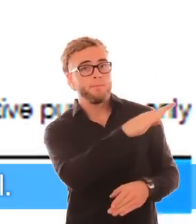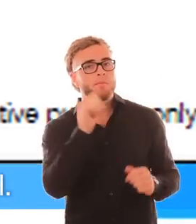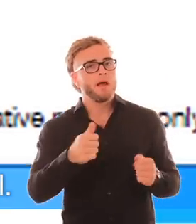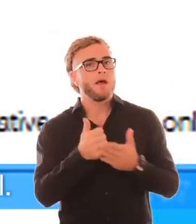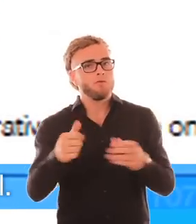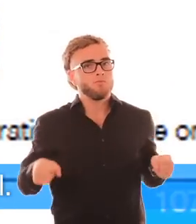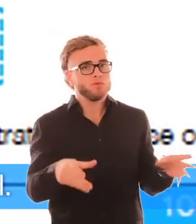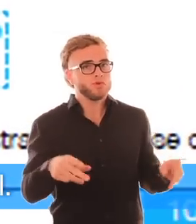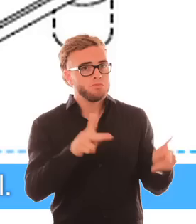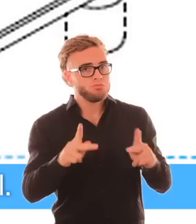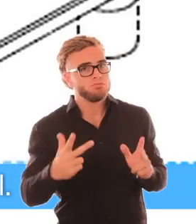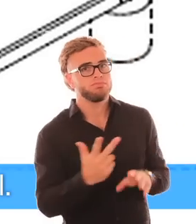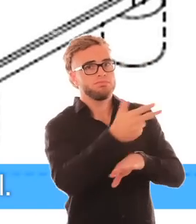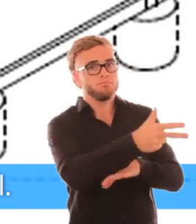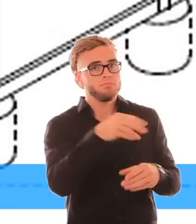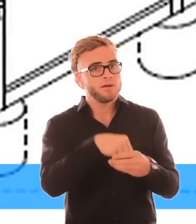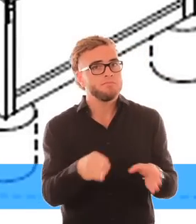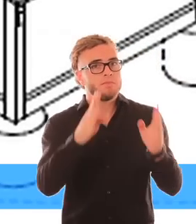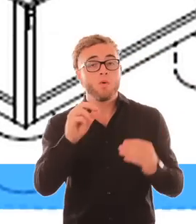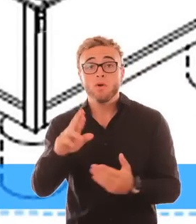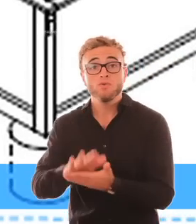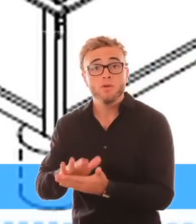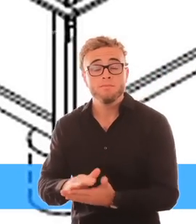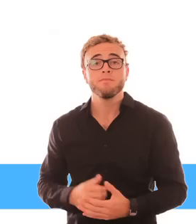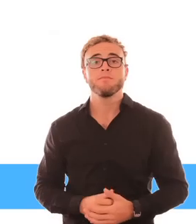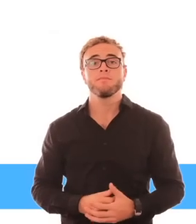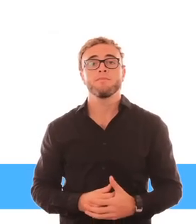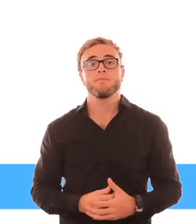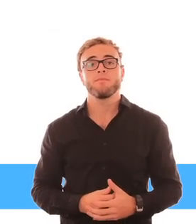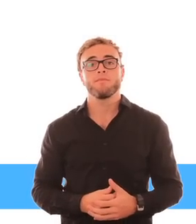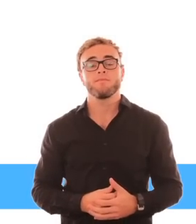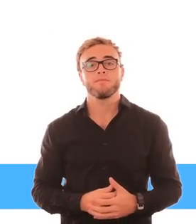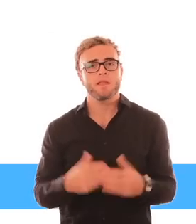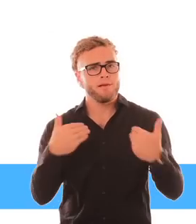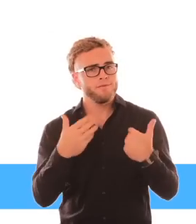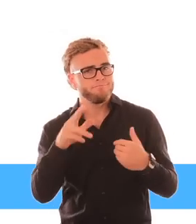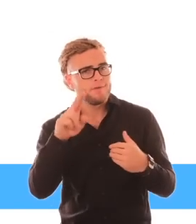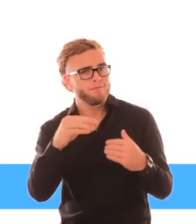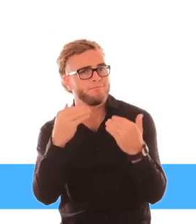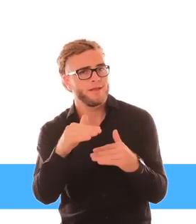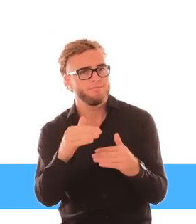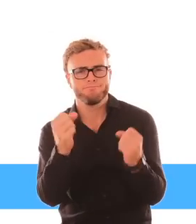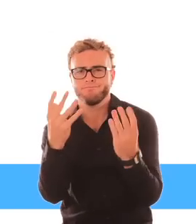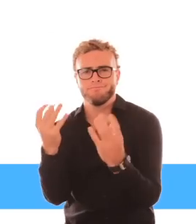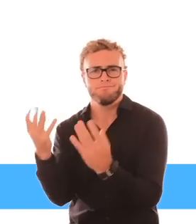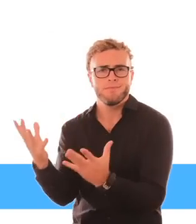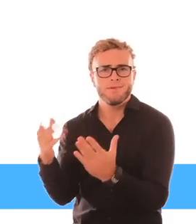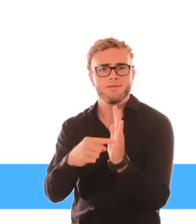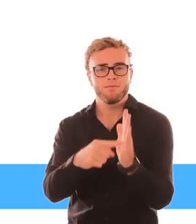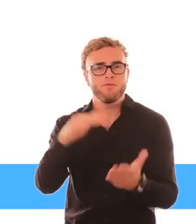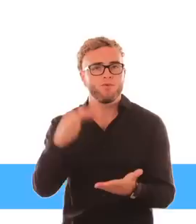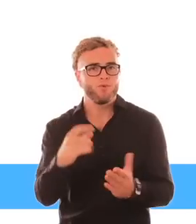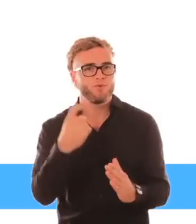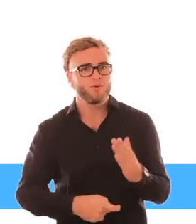of a health facility or a school. Blueprints for accessible features on a structure. There are unlimited examples of local, low-cost